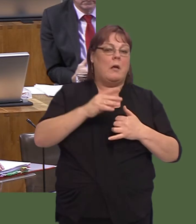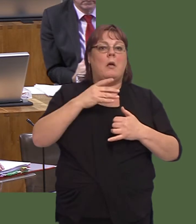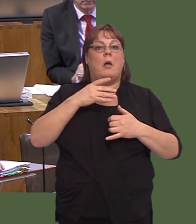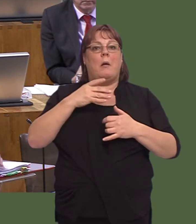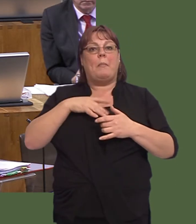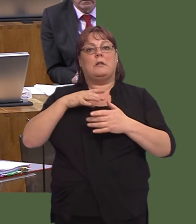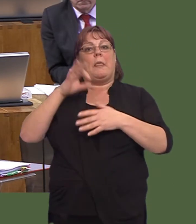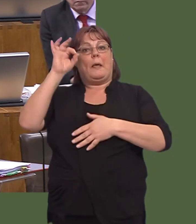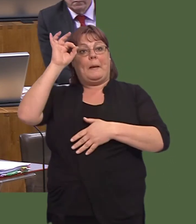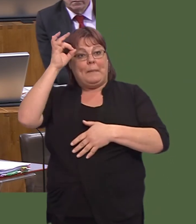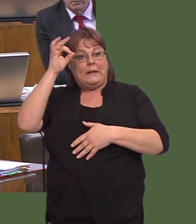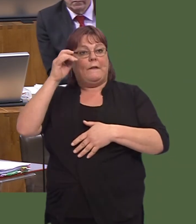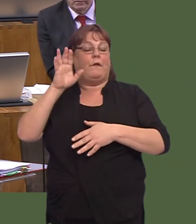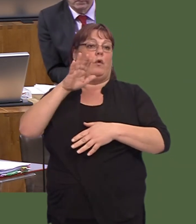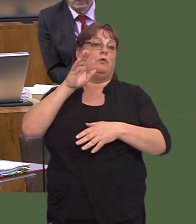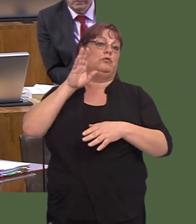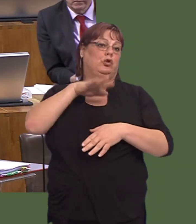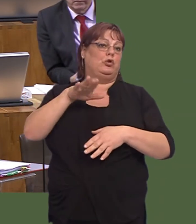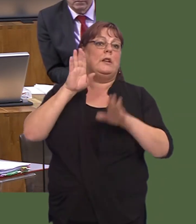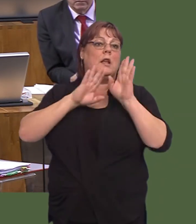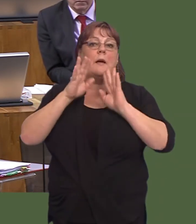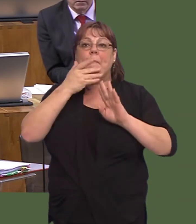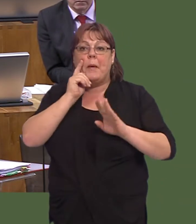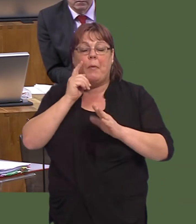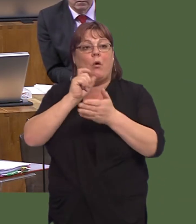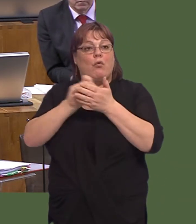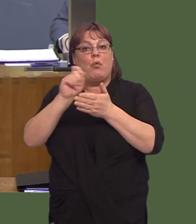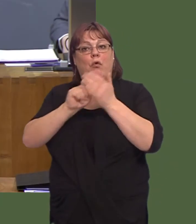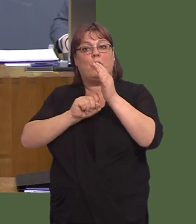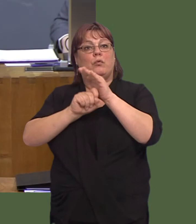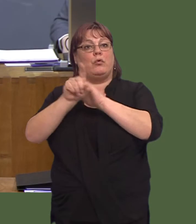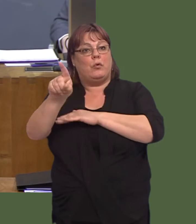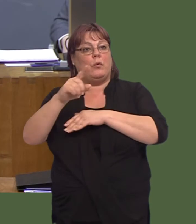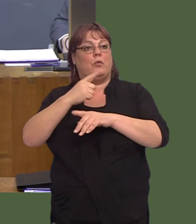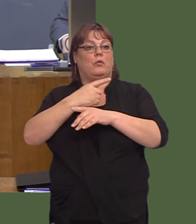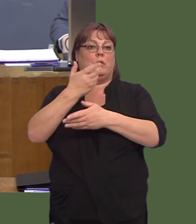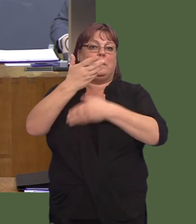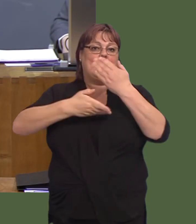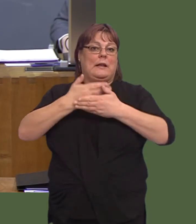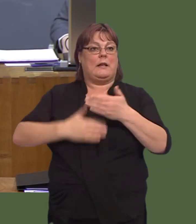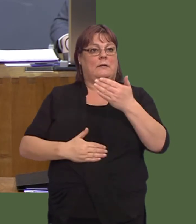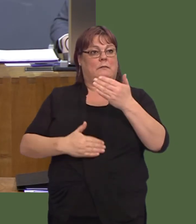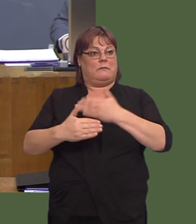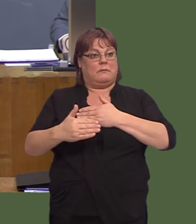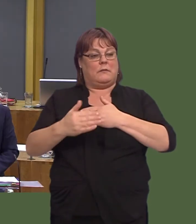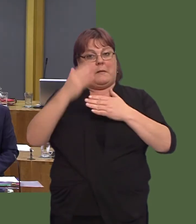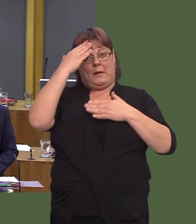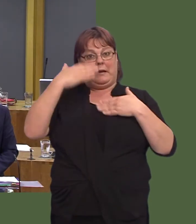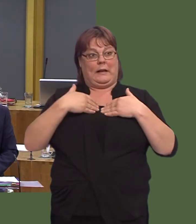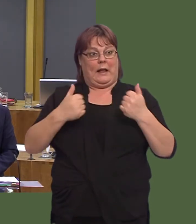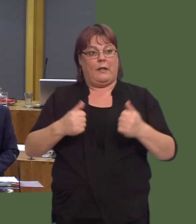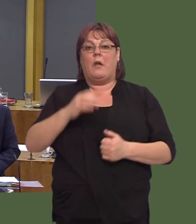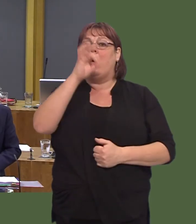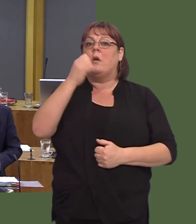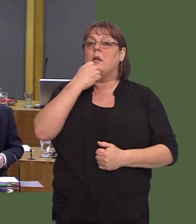Children, Young People and Education Committee in response to its recent inquiry into perinatal mental health in Wales. Question 6. Question